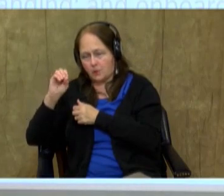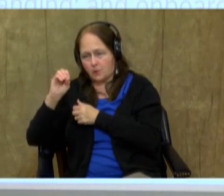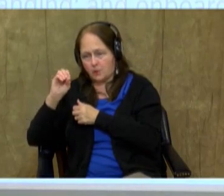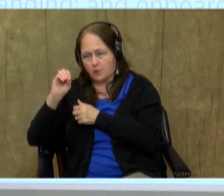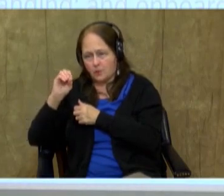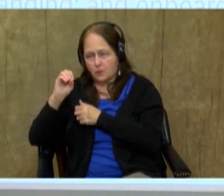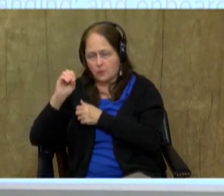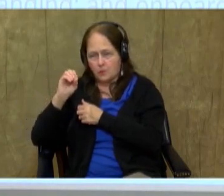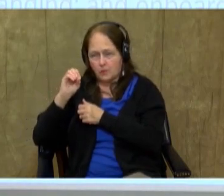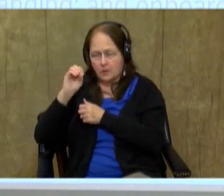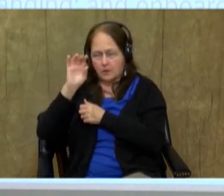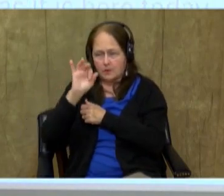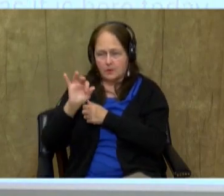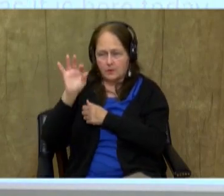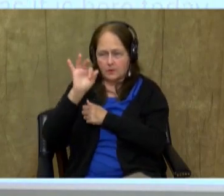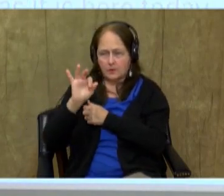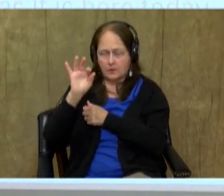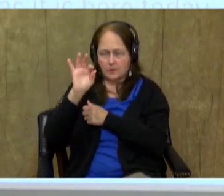So in